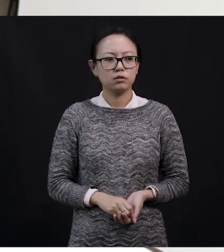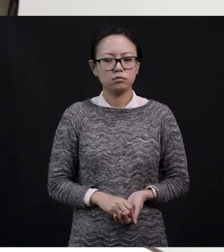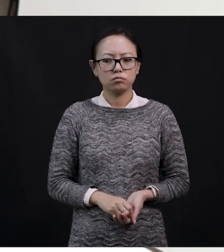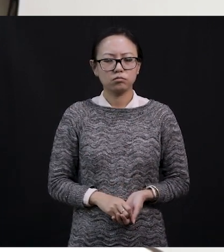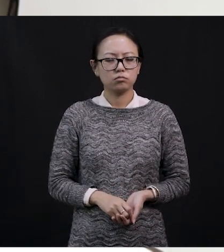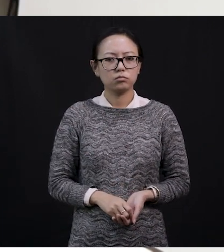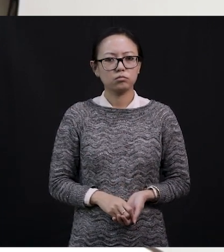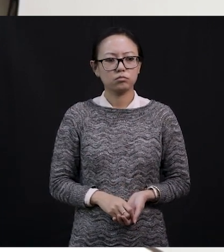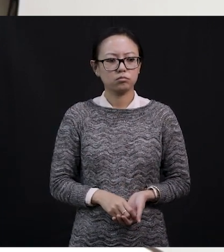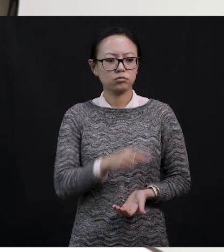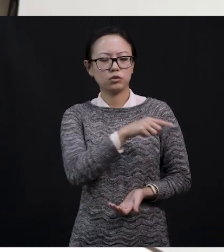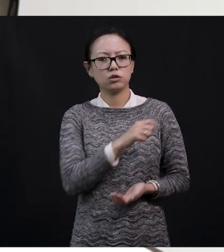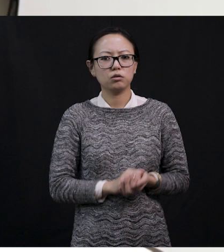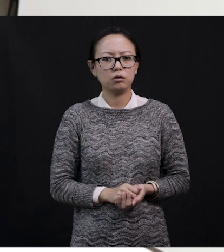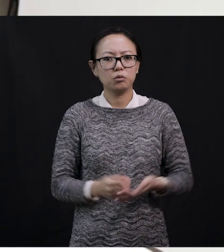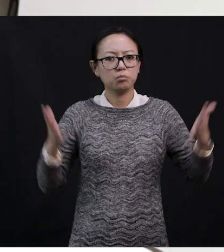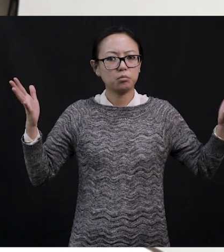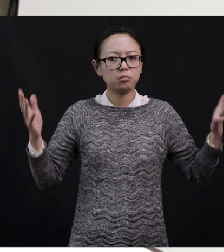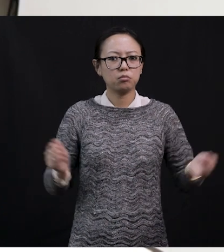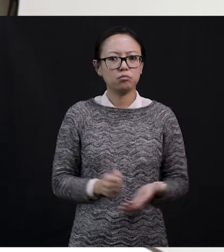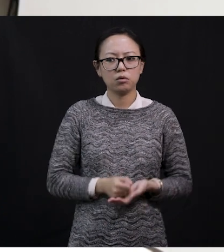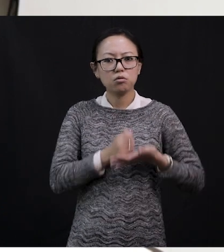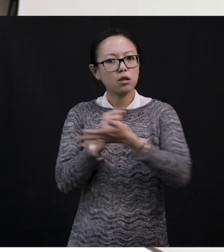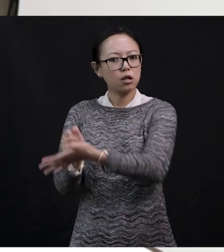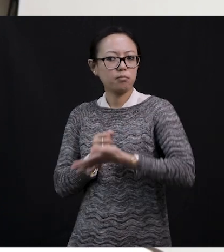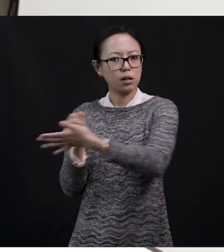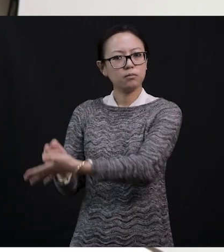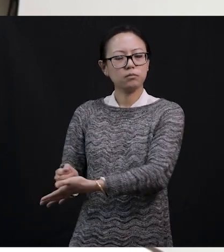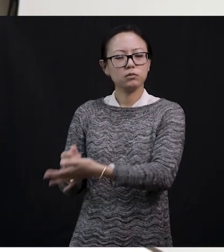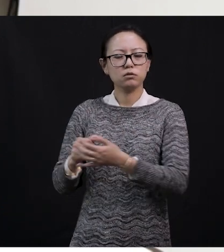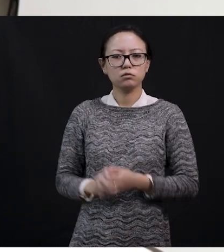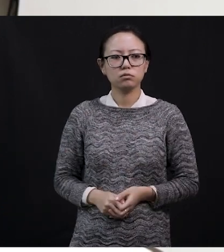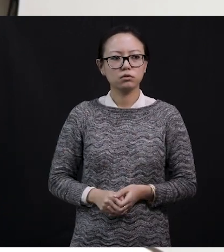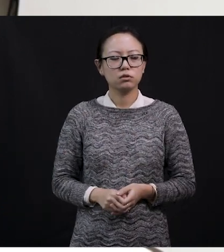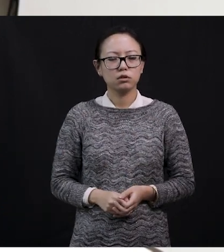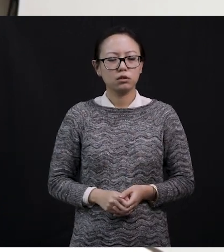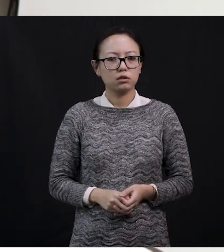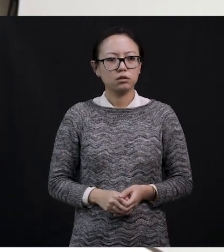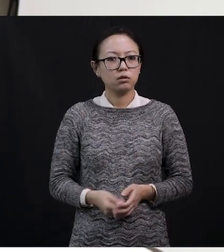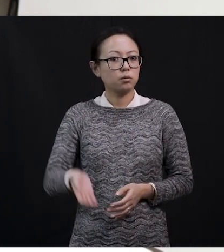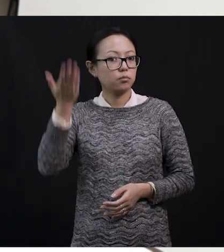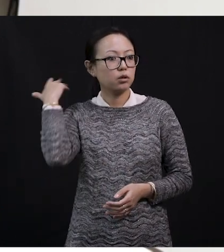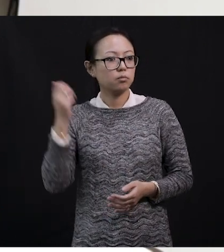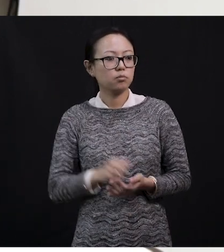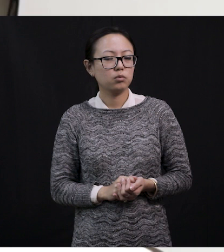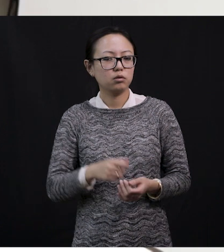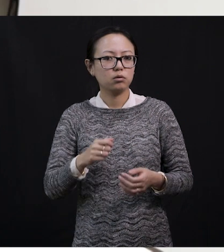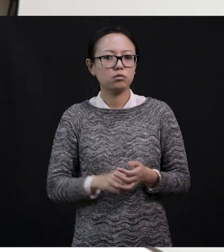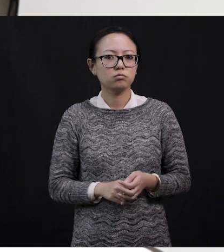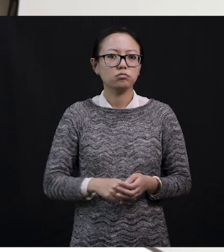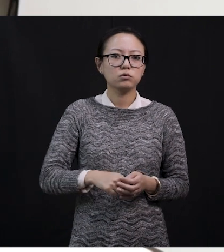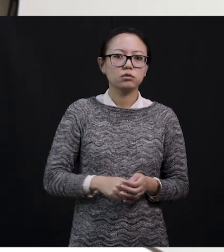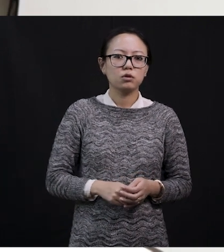a lot of favors for Bipin Babu, such as at one point of time, when his fan was not working